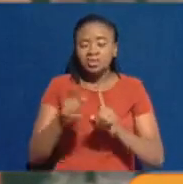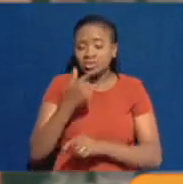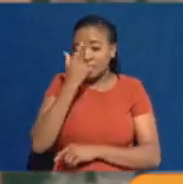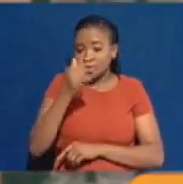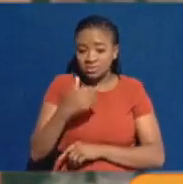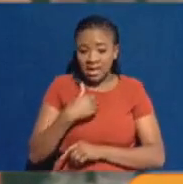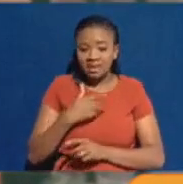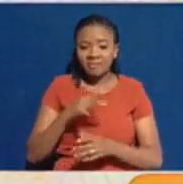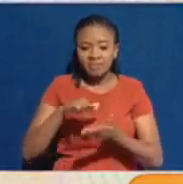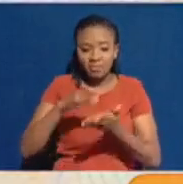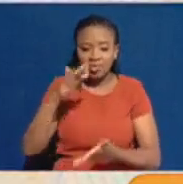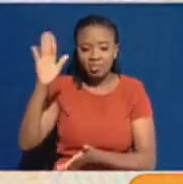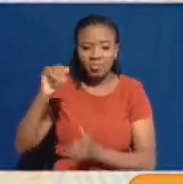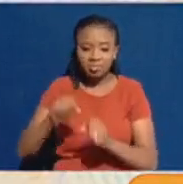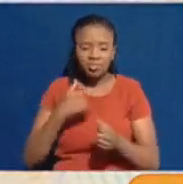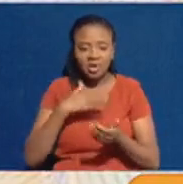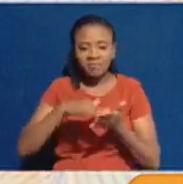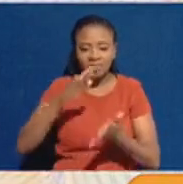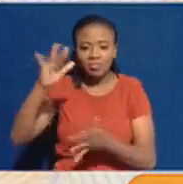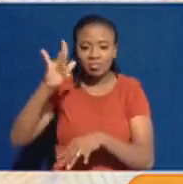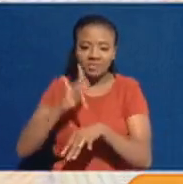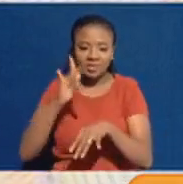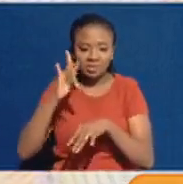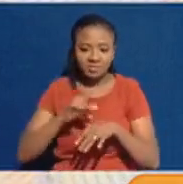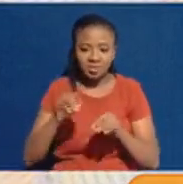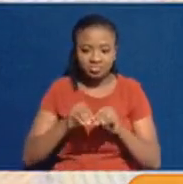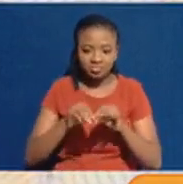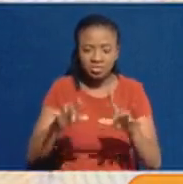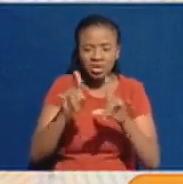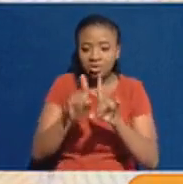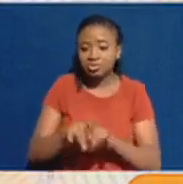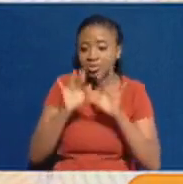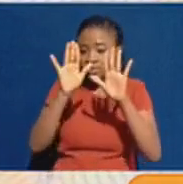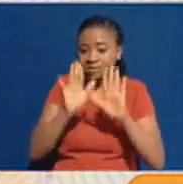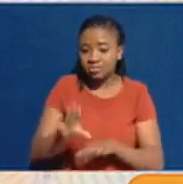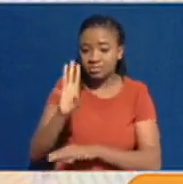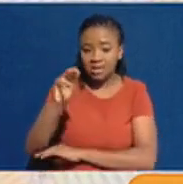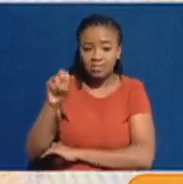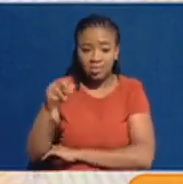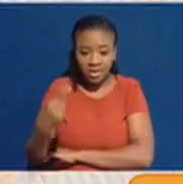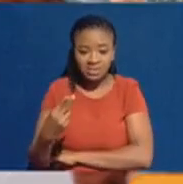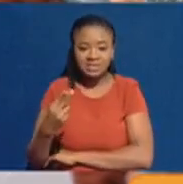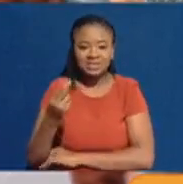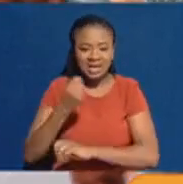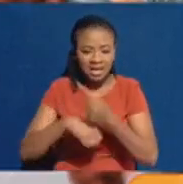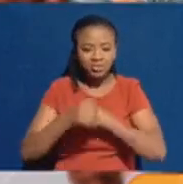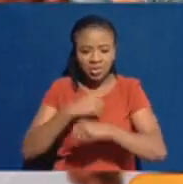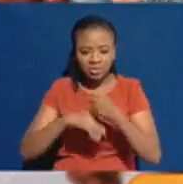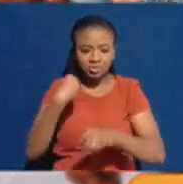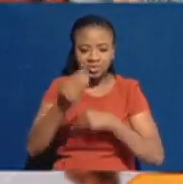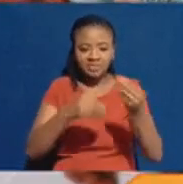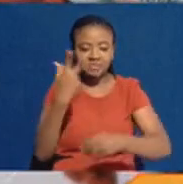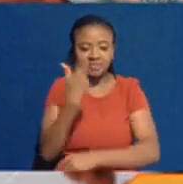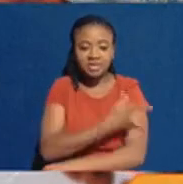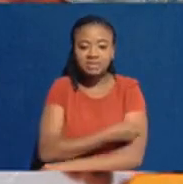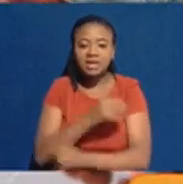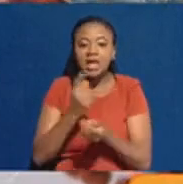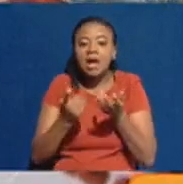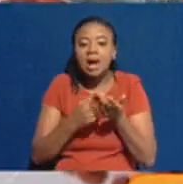be more infections. There are increased calls for the Ministry of Health to ramp up its vaccination drive. So far, a total